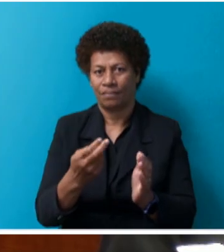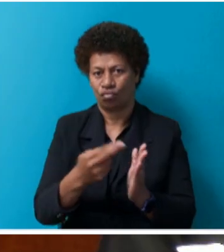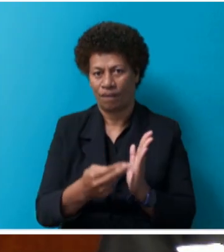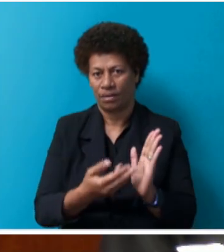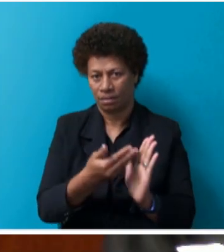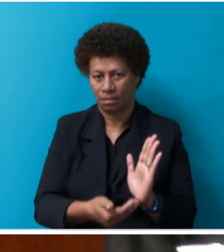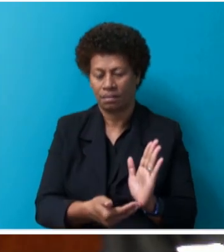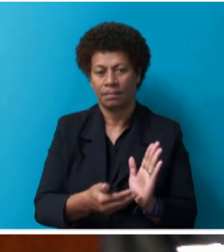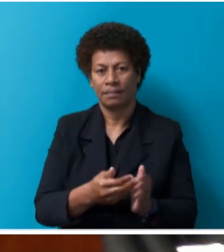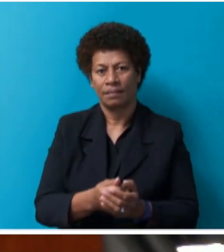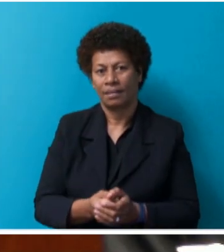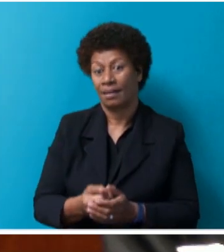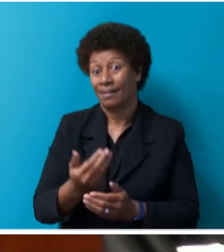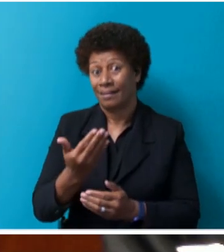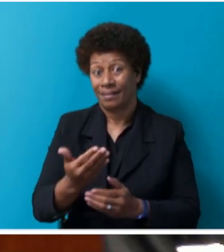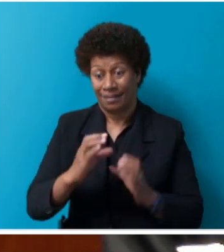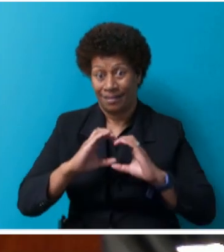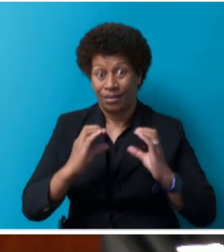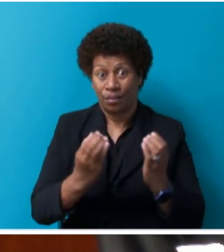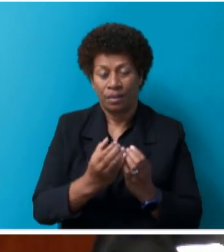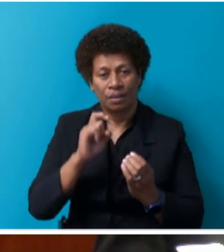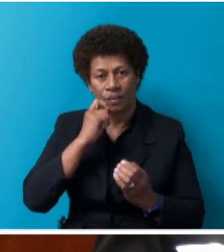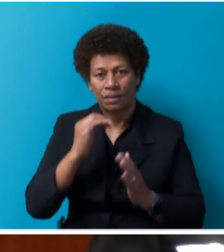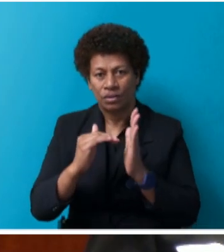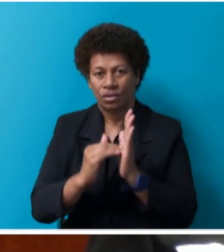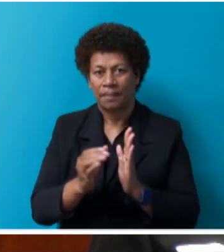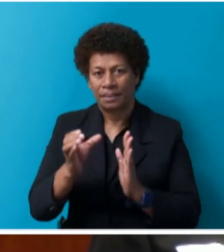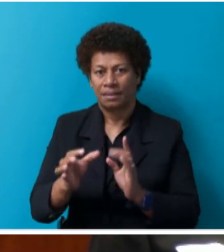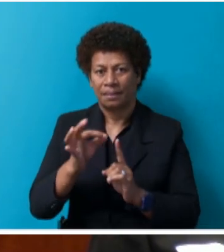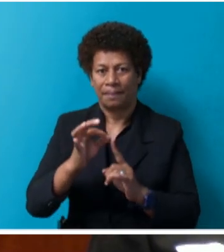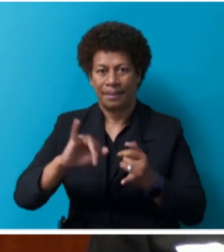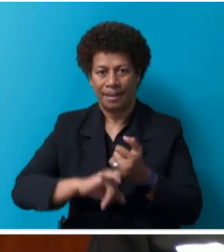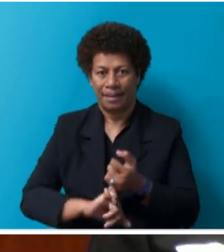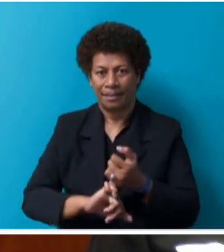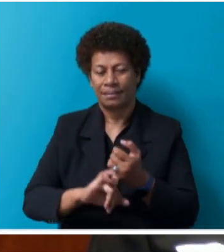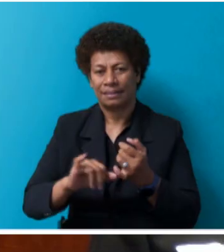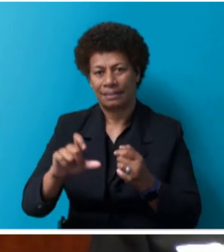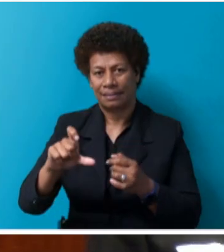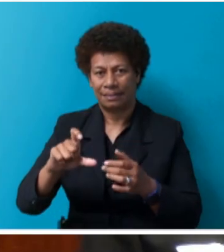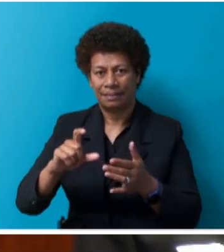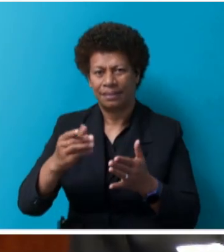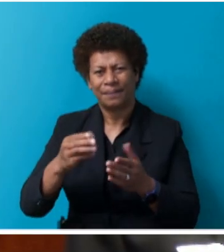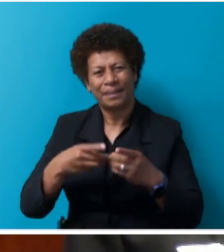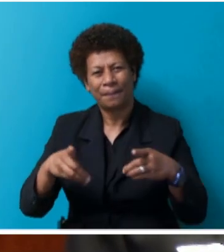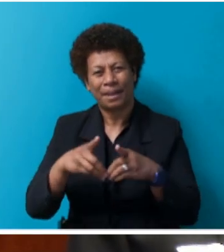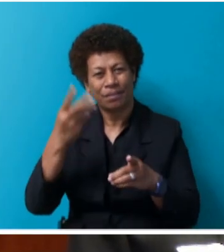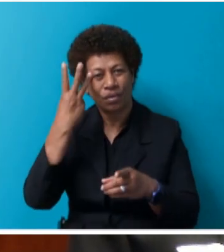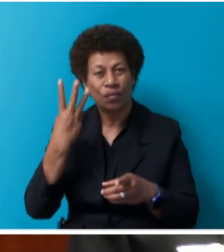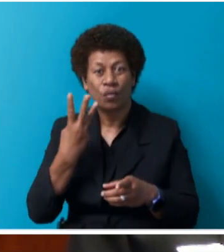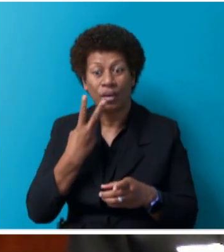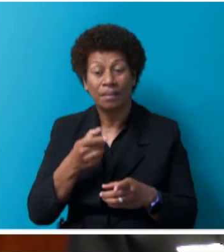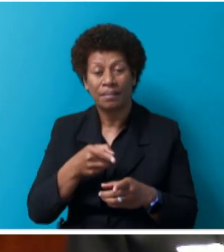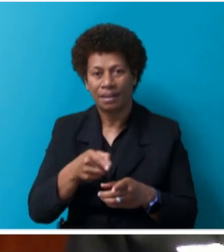Mr. Speaker, the WENAP Advisory Committee will be chaired by our Permanent Secretary with key CSO partners. Department of Women is responsible for the